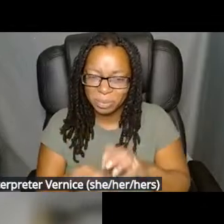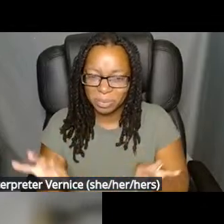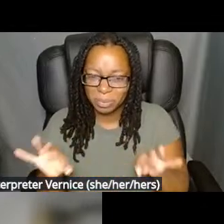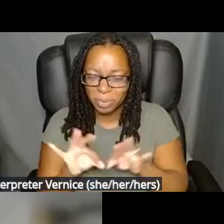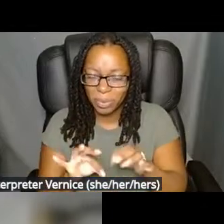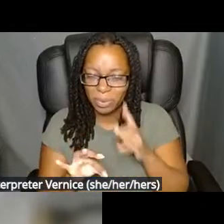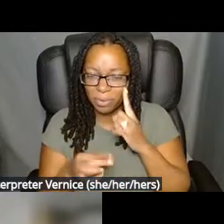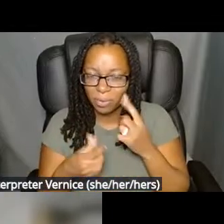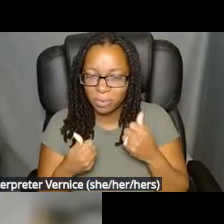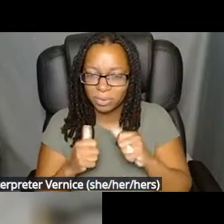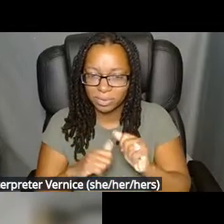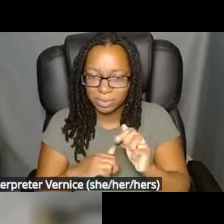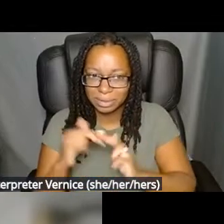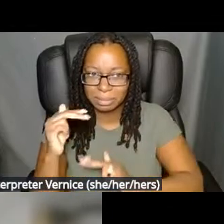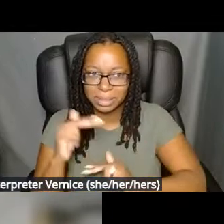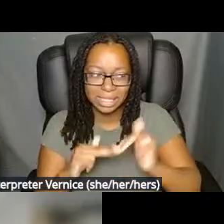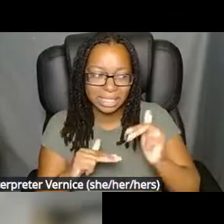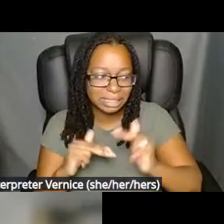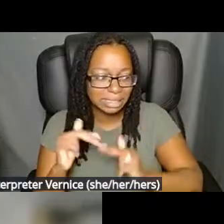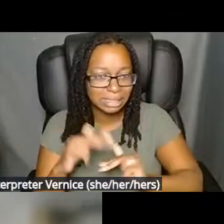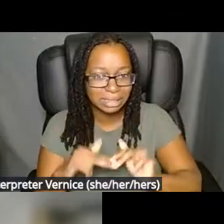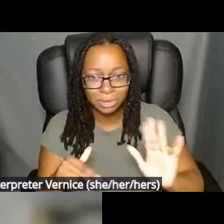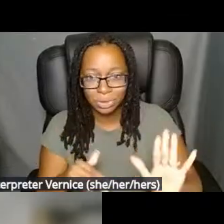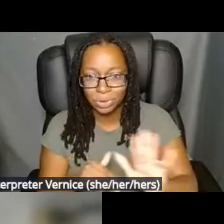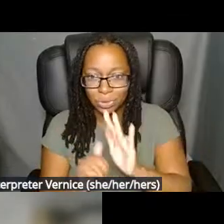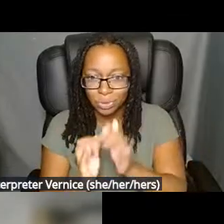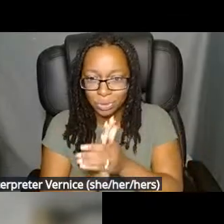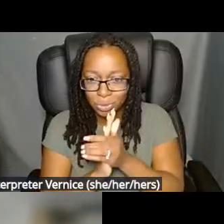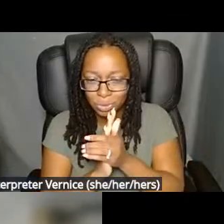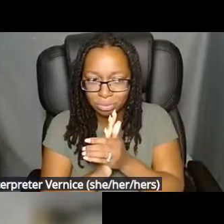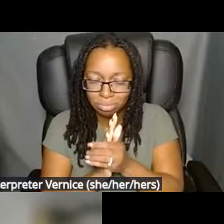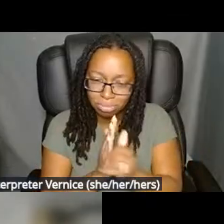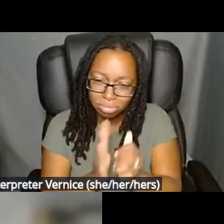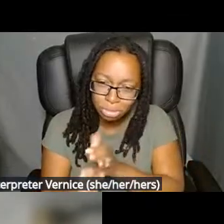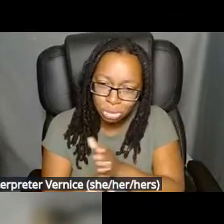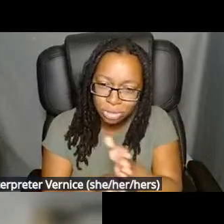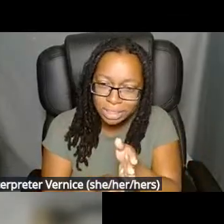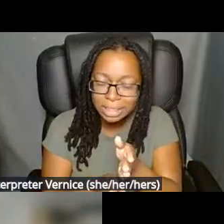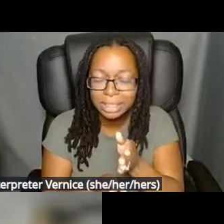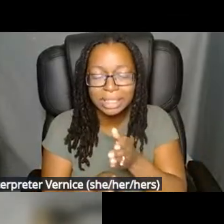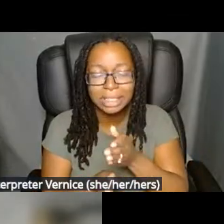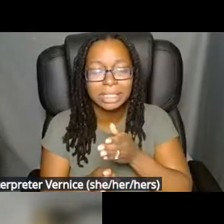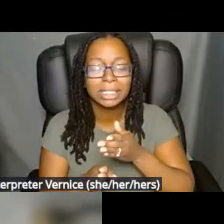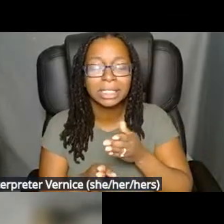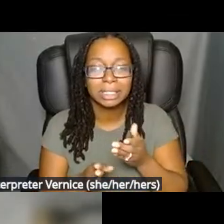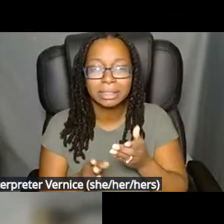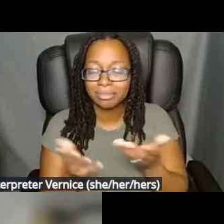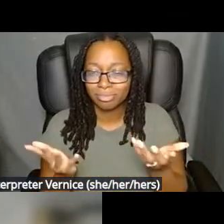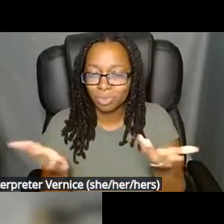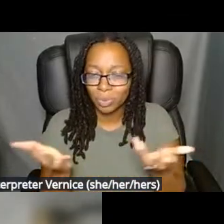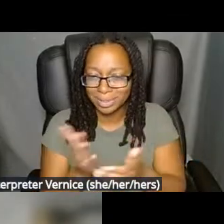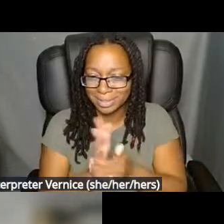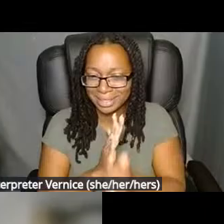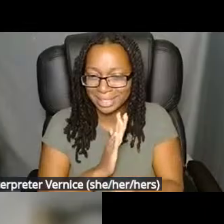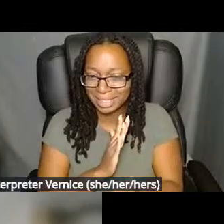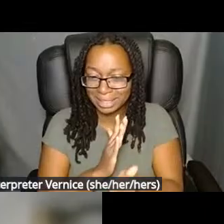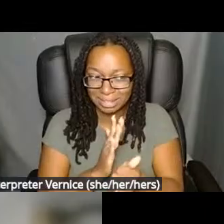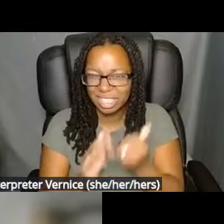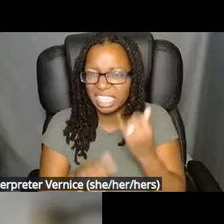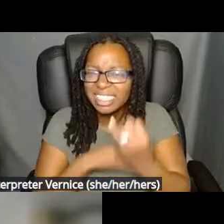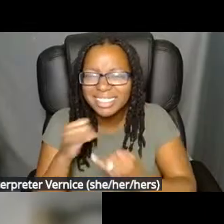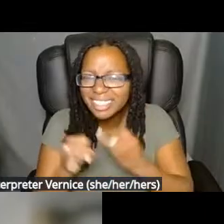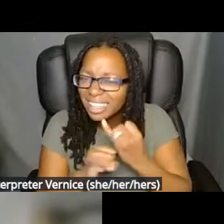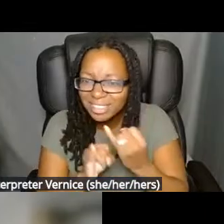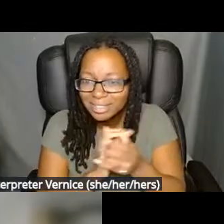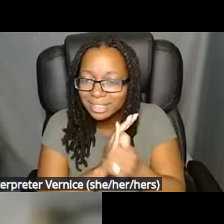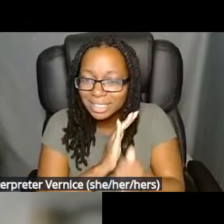building your career, like building when you in your career right now? Like what are those skills? And honestly, just international, like because of some